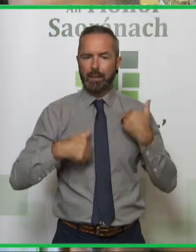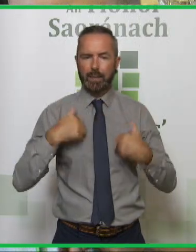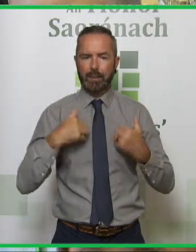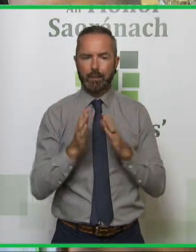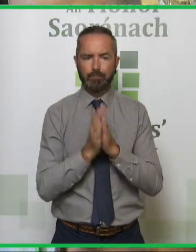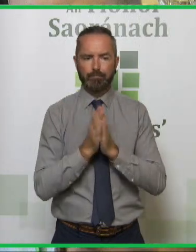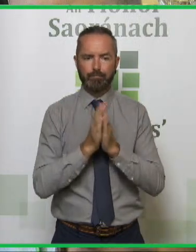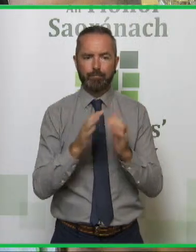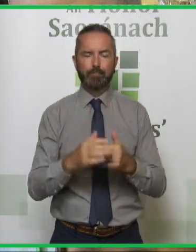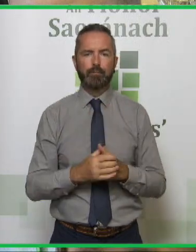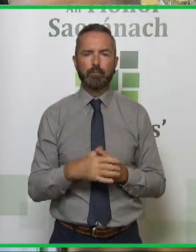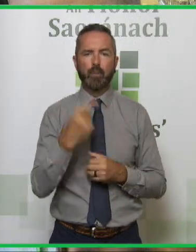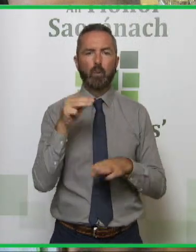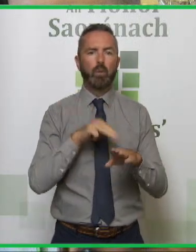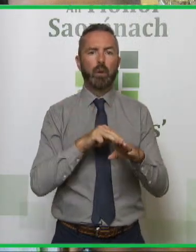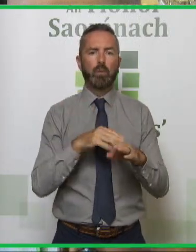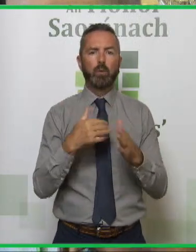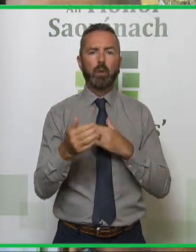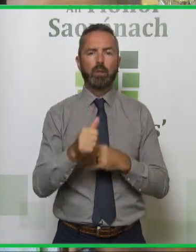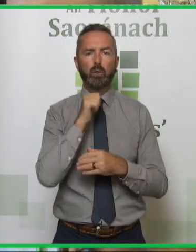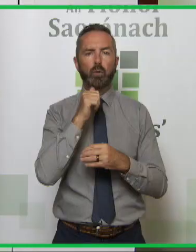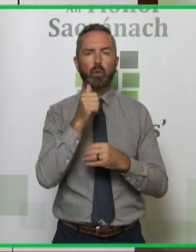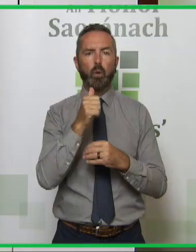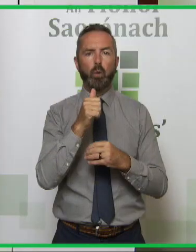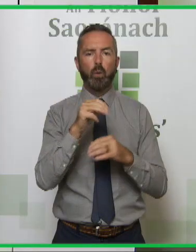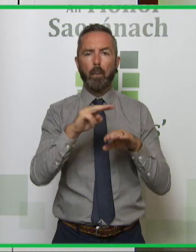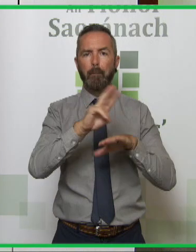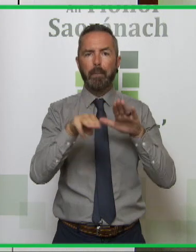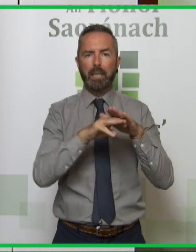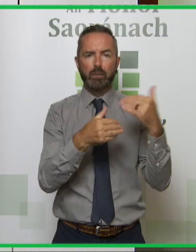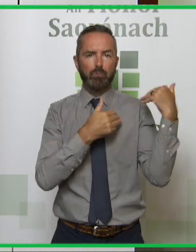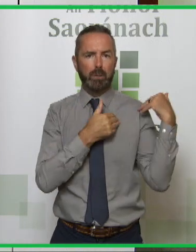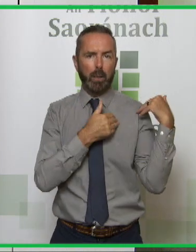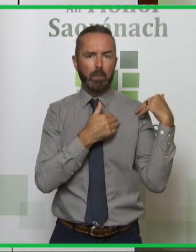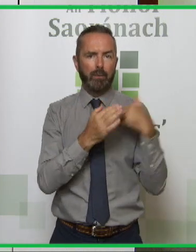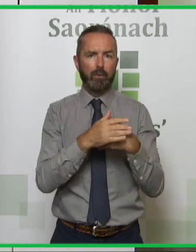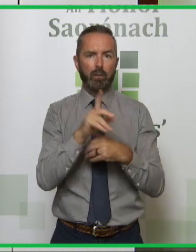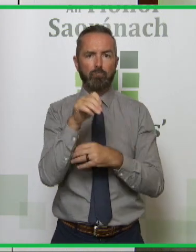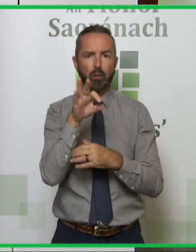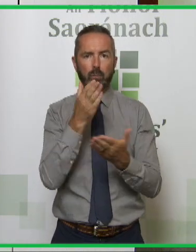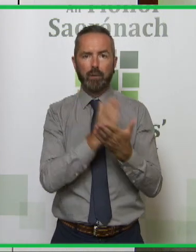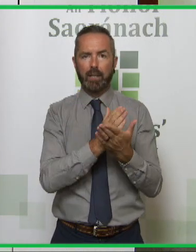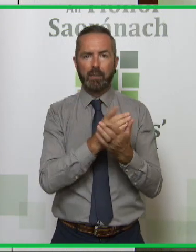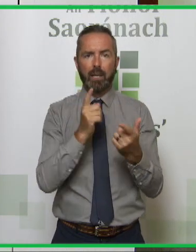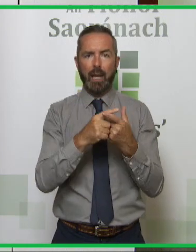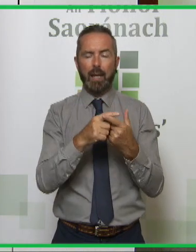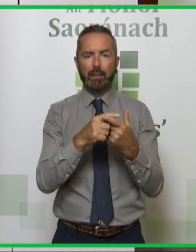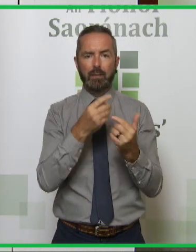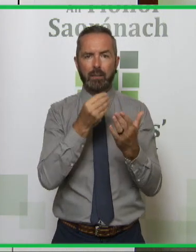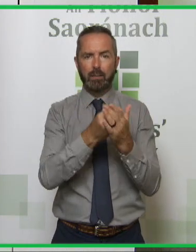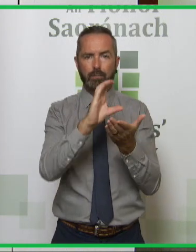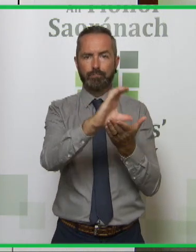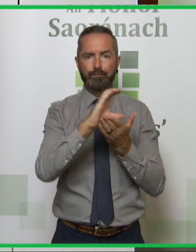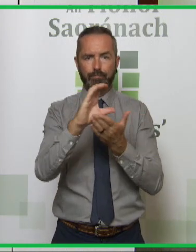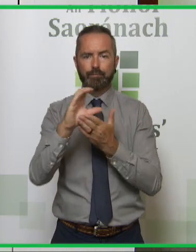one of the problems is that we have no office responsible for drug prevention. Funding streams are quite disparate, so we've no real oversight of standards. People